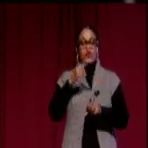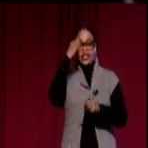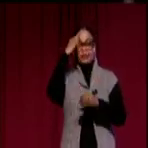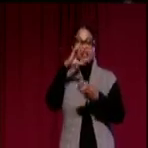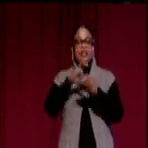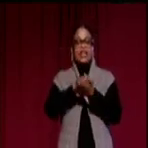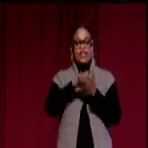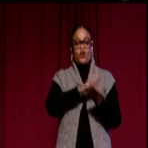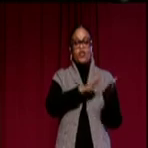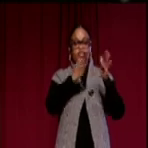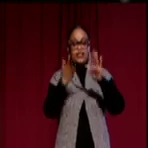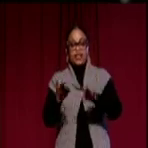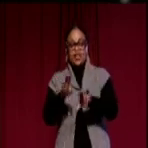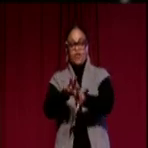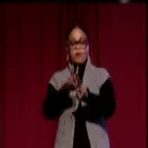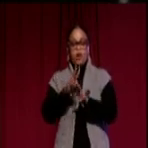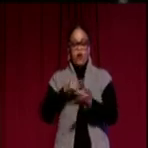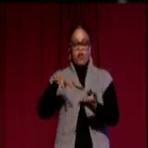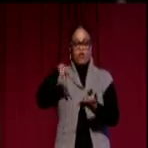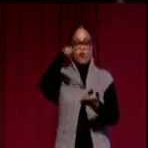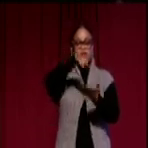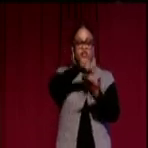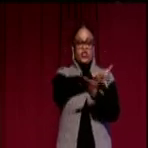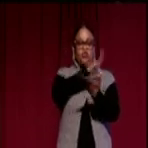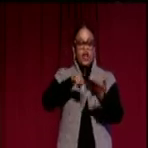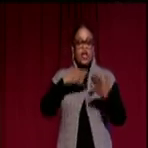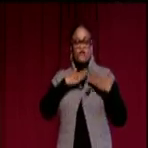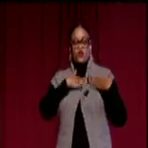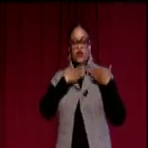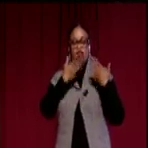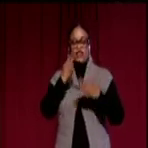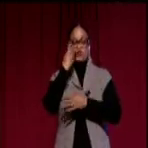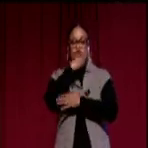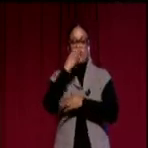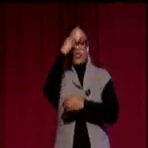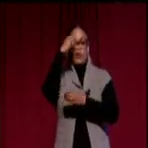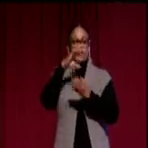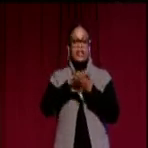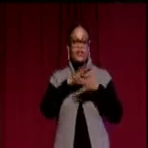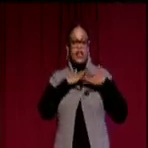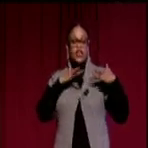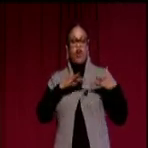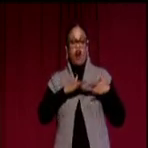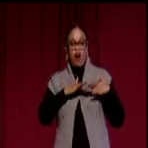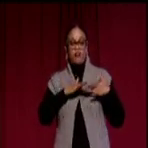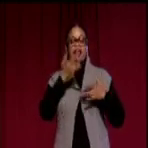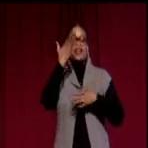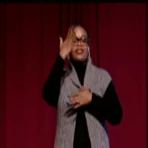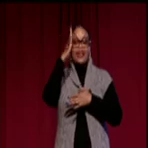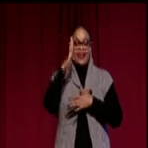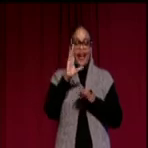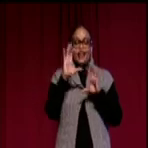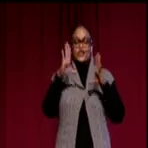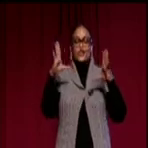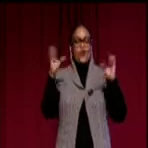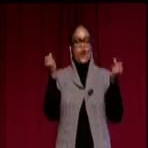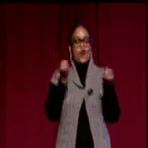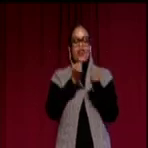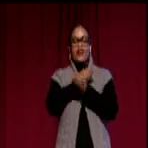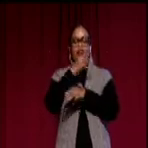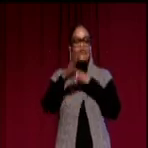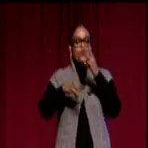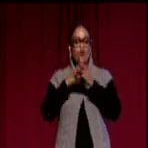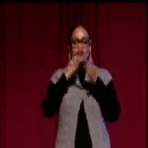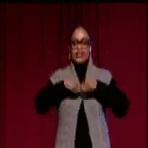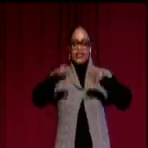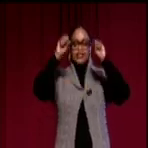and resurrection of the Lord. If you confess Jesus with your mouth and believe it in your heart, that God so loved the world that he gave his